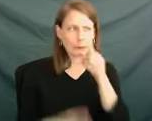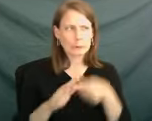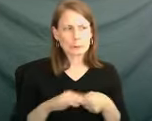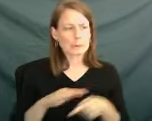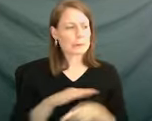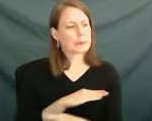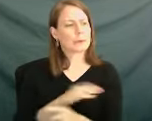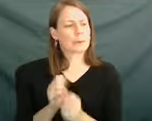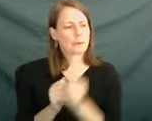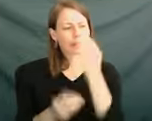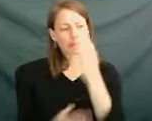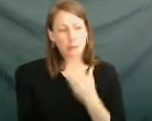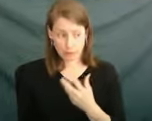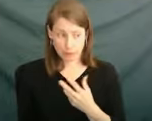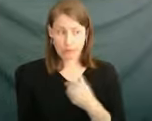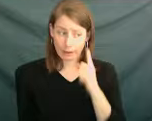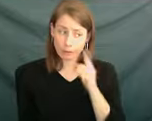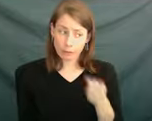start?